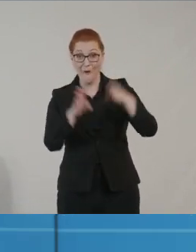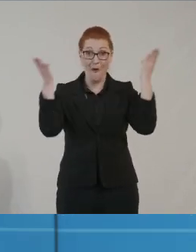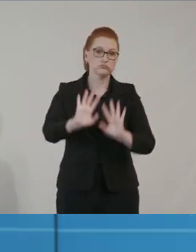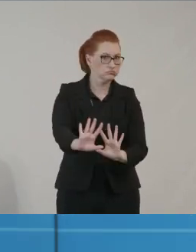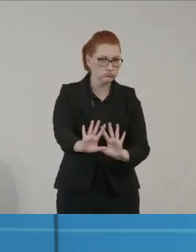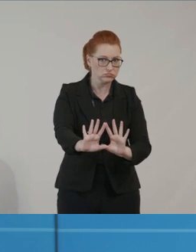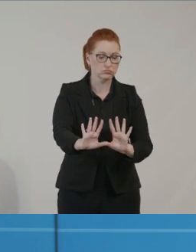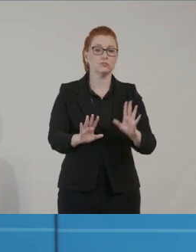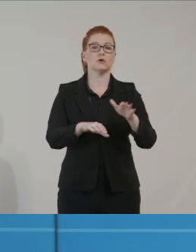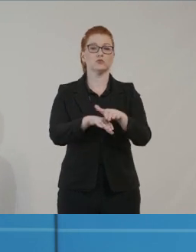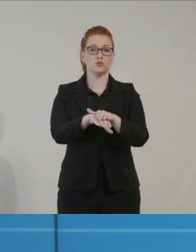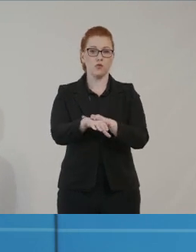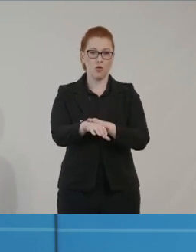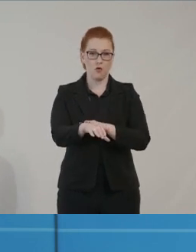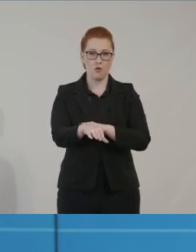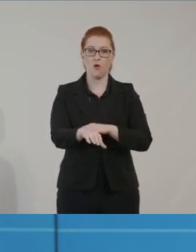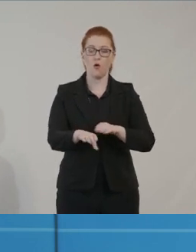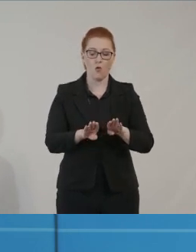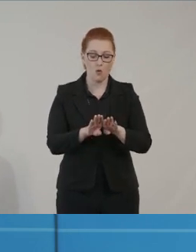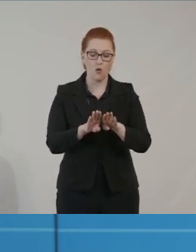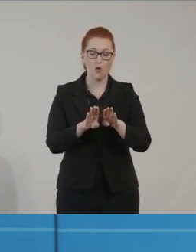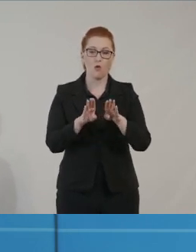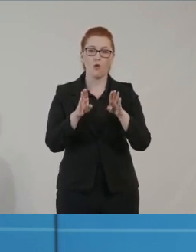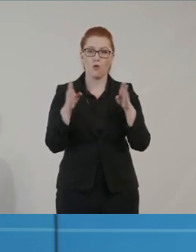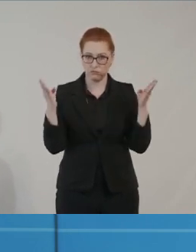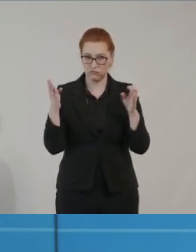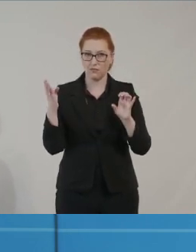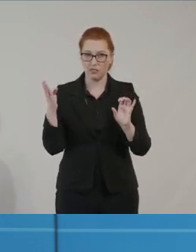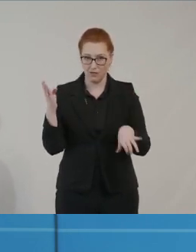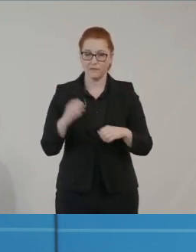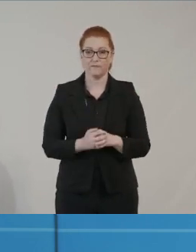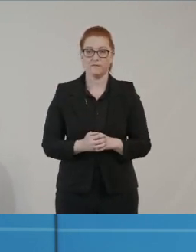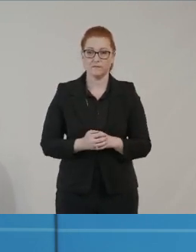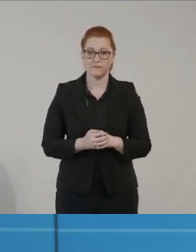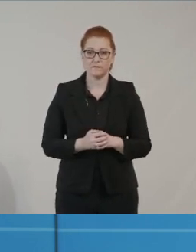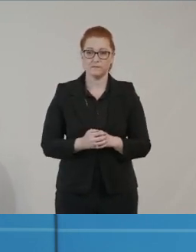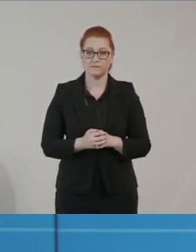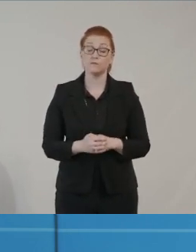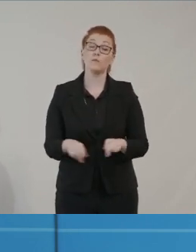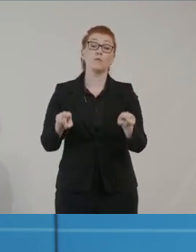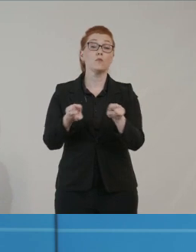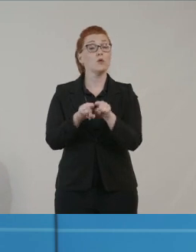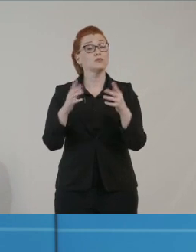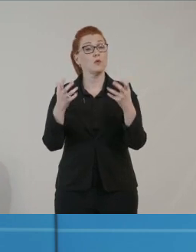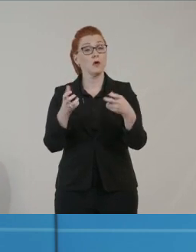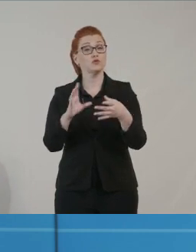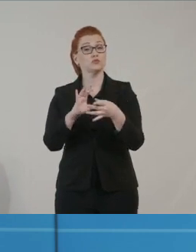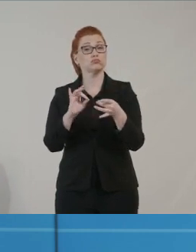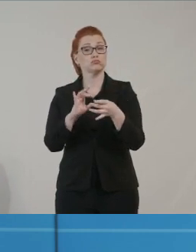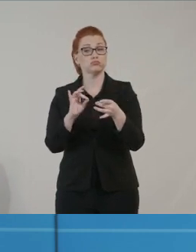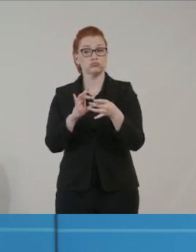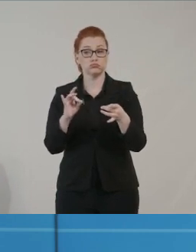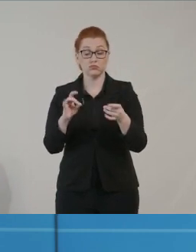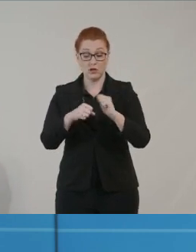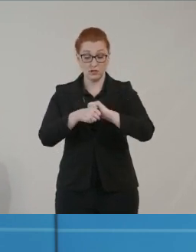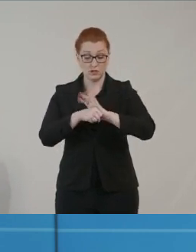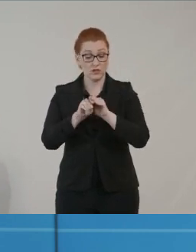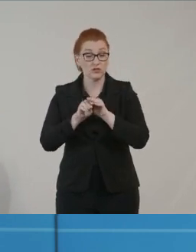Another thing I want to point out that has been good to slow the spread of the virus is that more employees